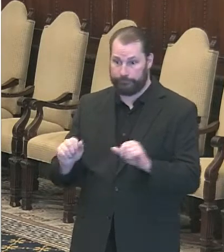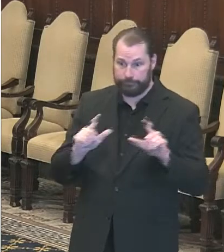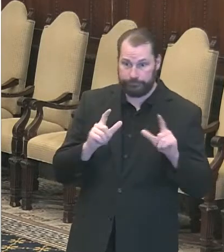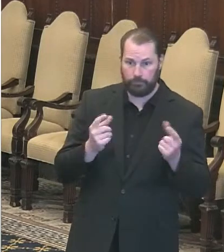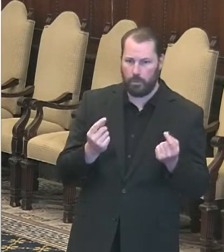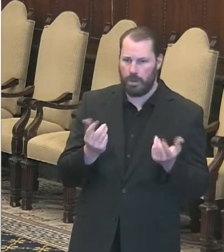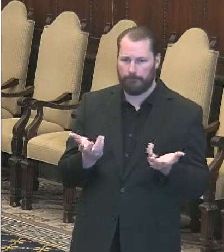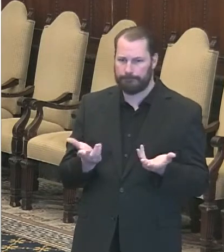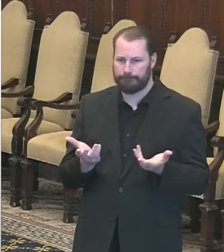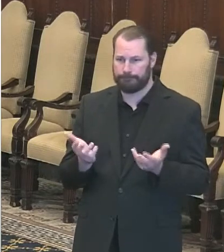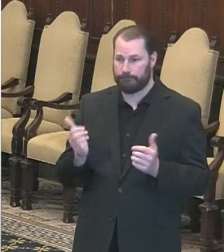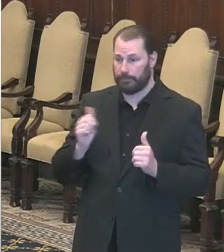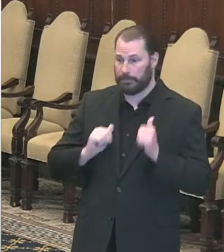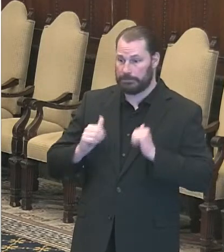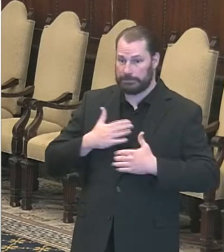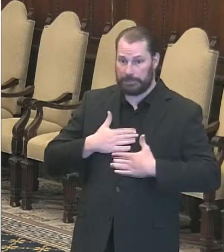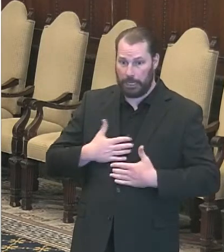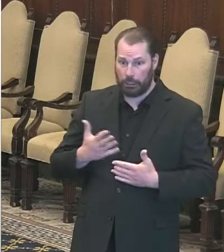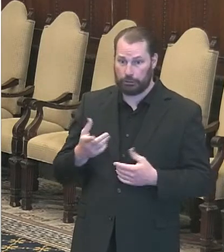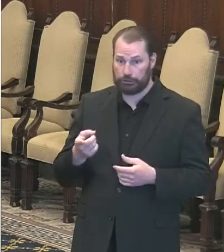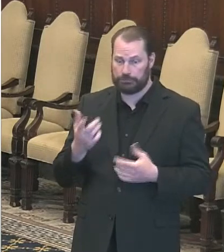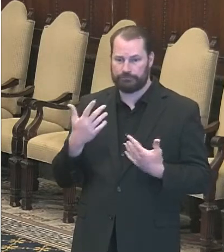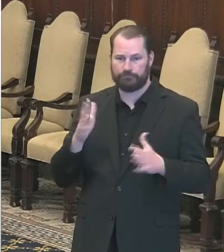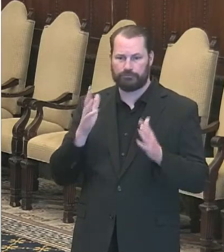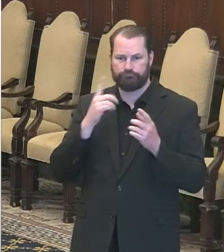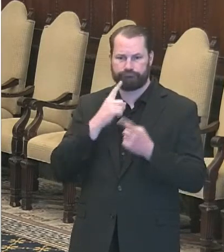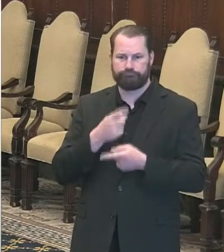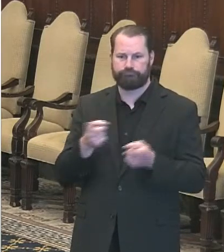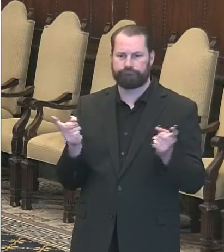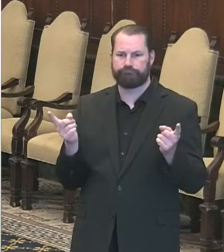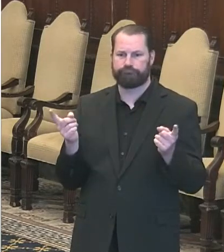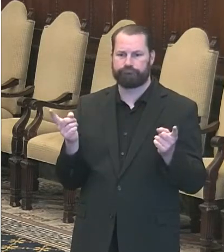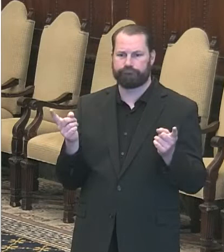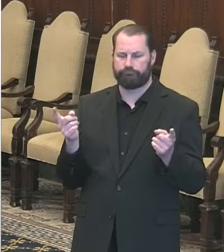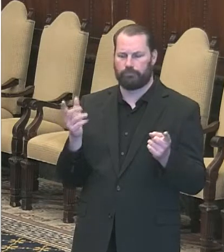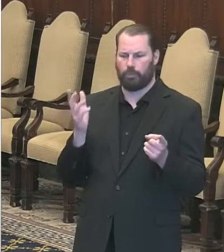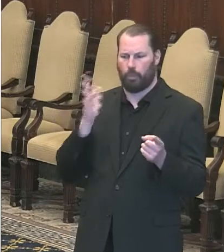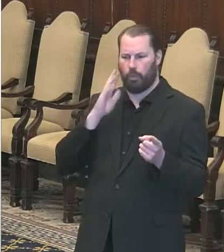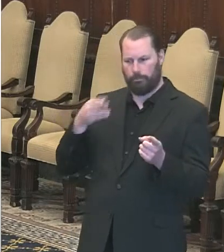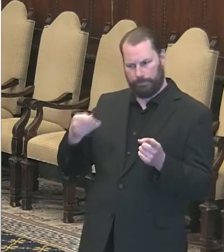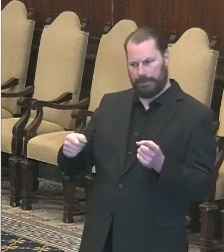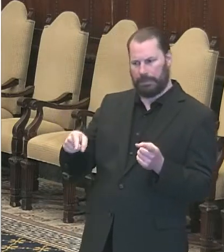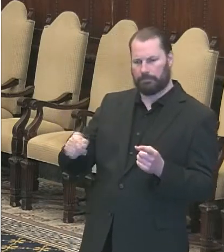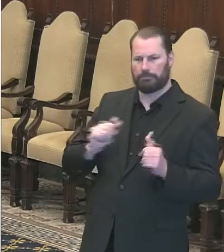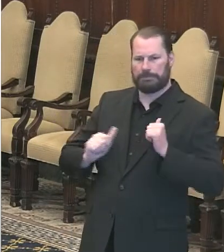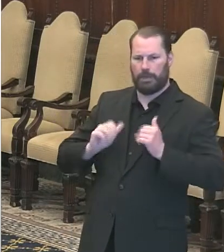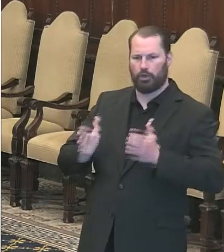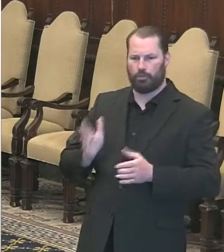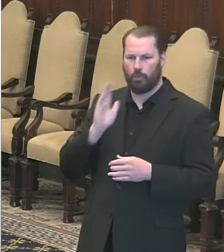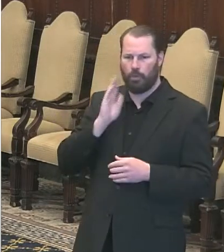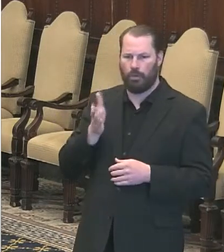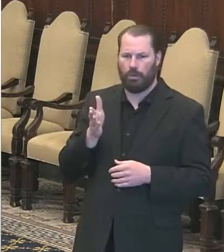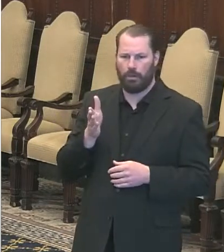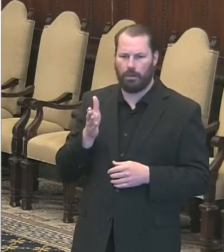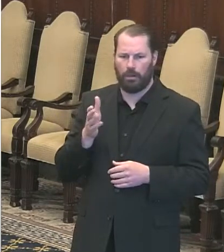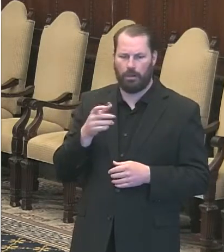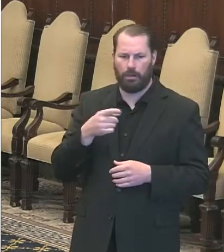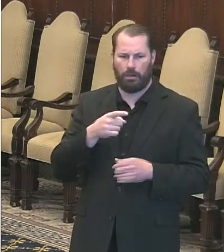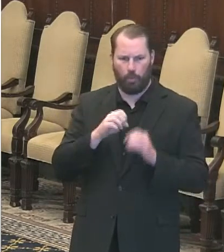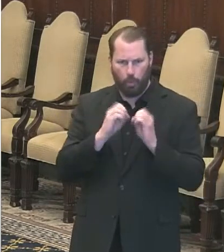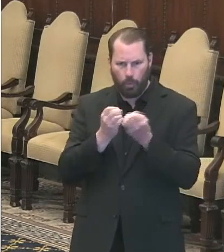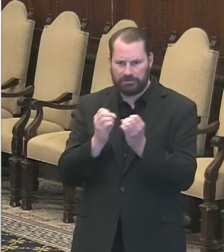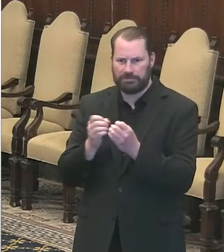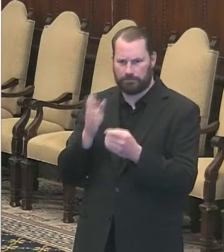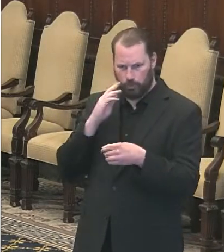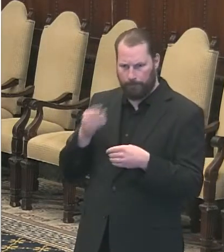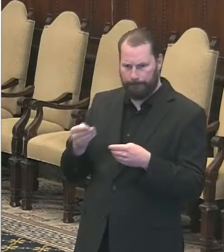still, when we announce them, they still get paid. The band the orchestra will still be paid. So it's other, and